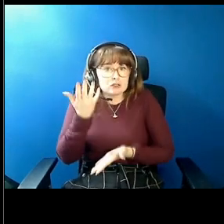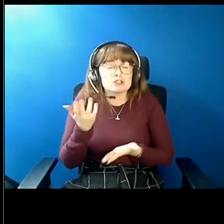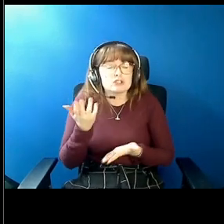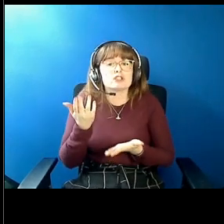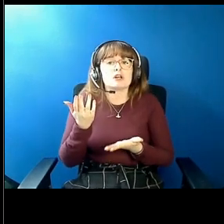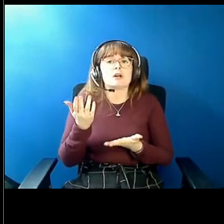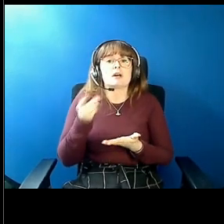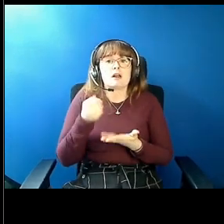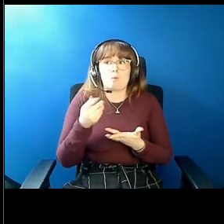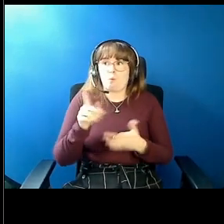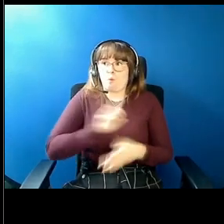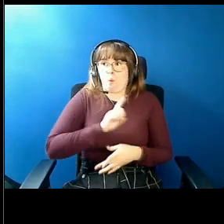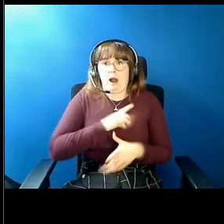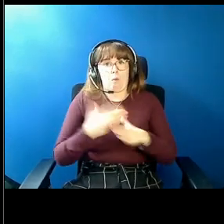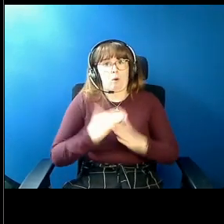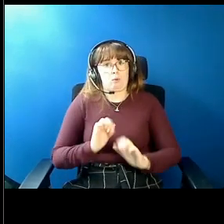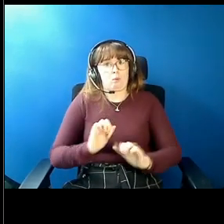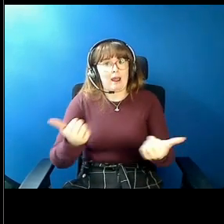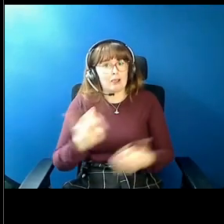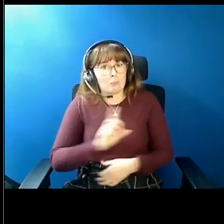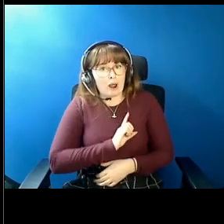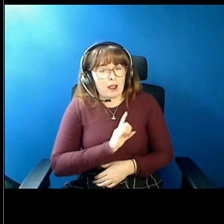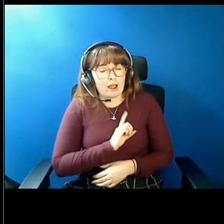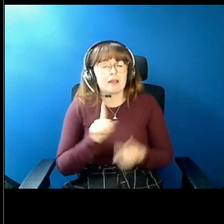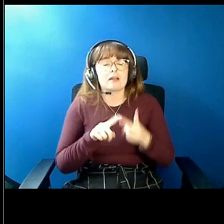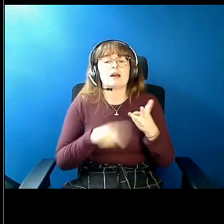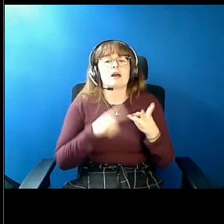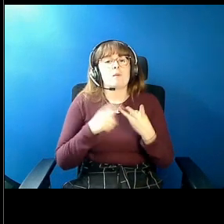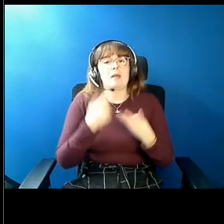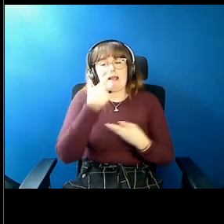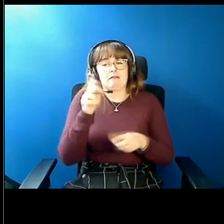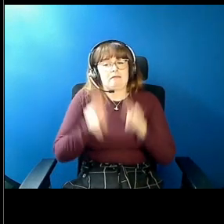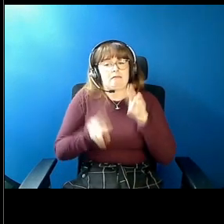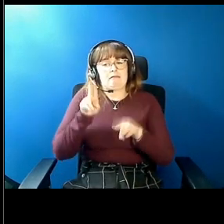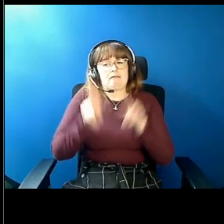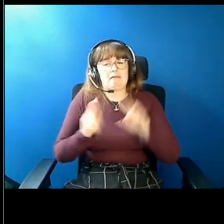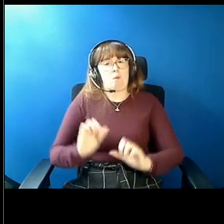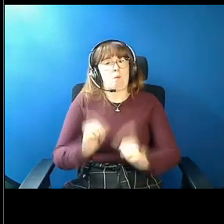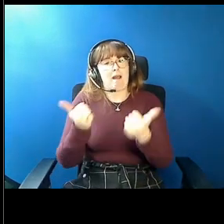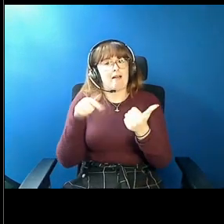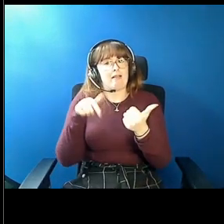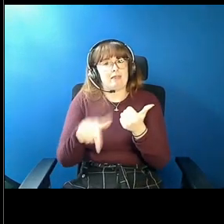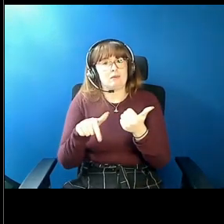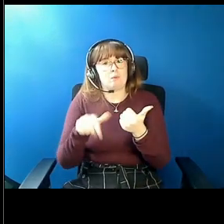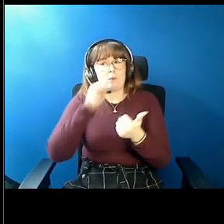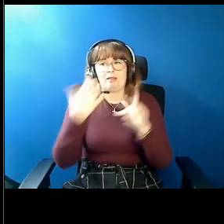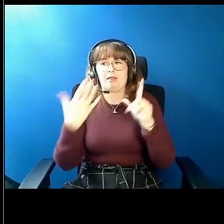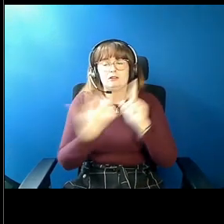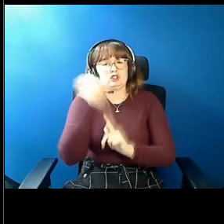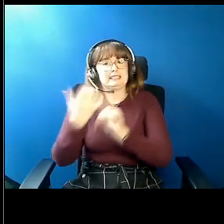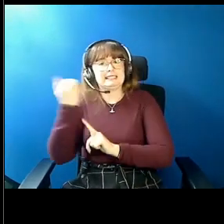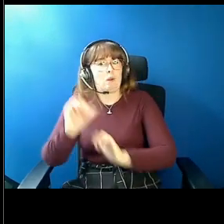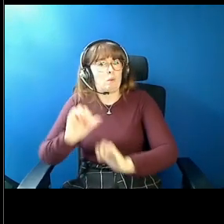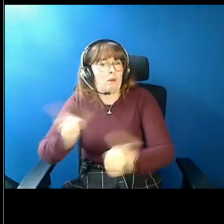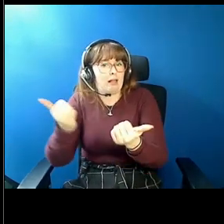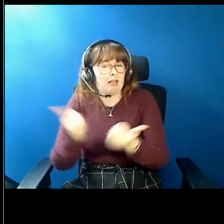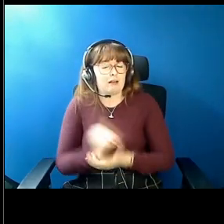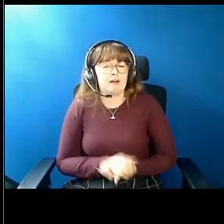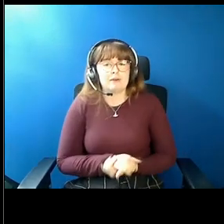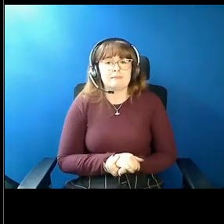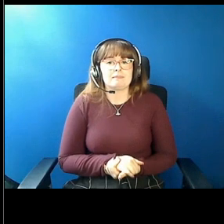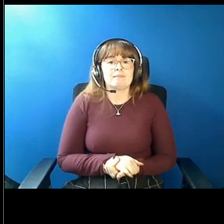those retrofit measures. And ultimately, we can evaluate how well the scenario will achieve the intended targets or outcomes. And then by comparing